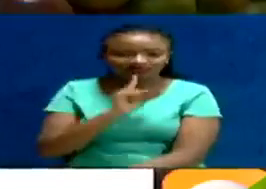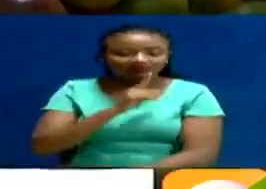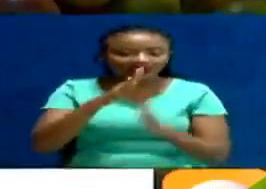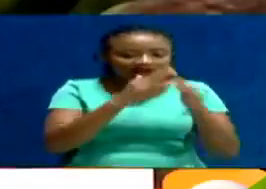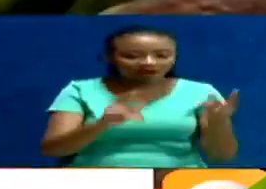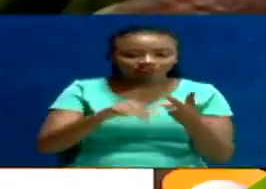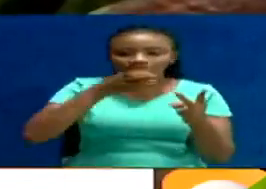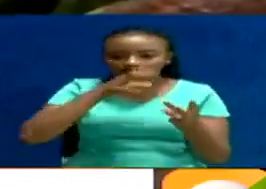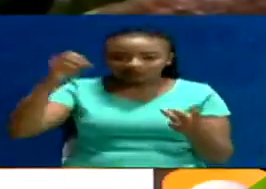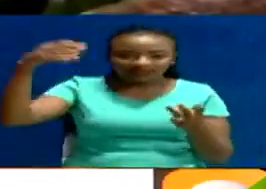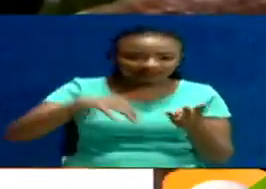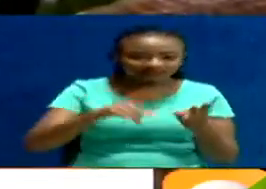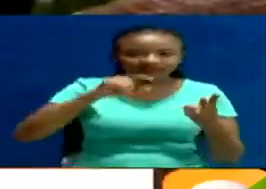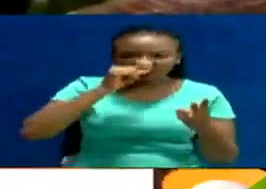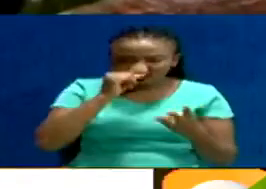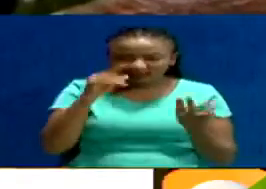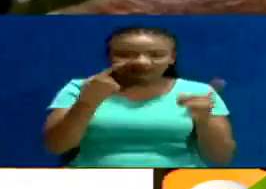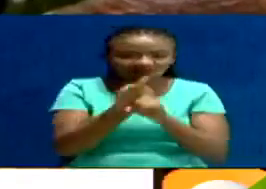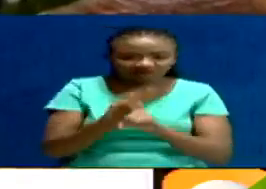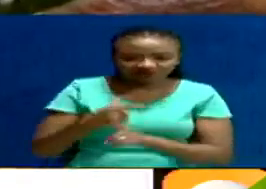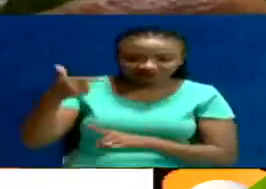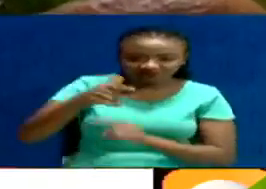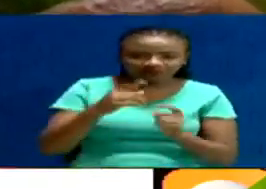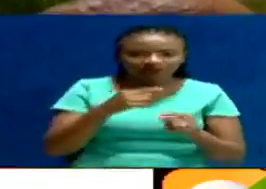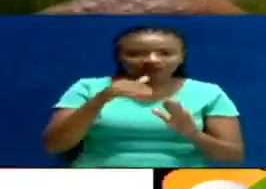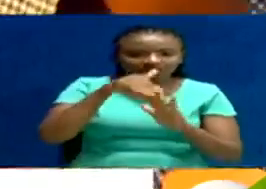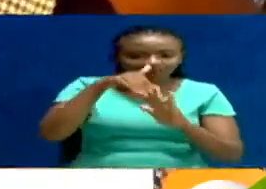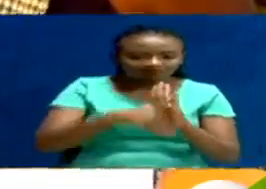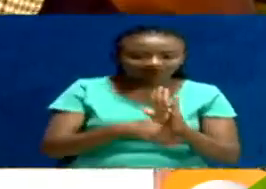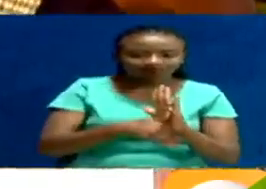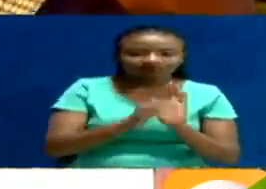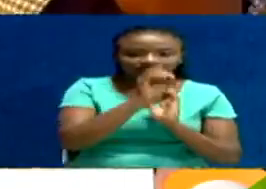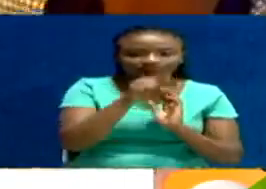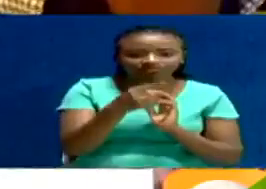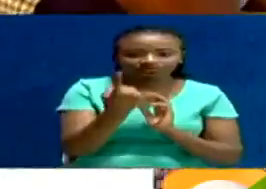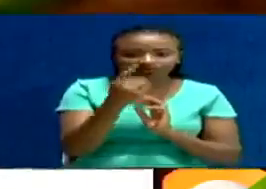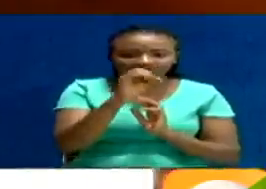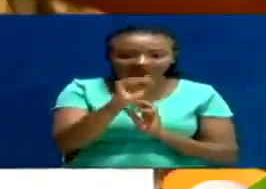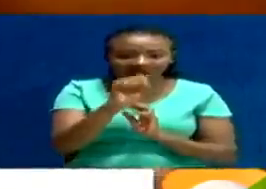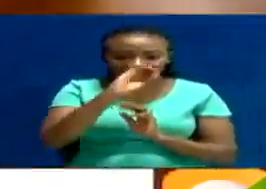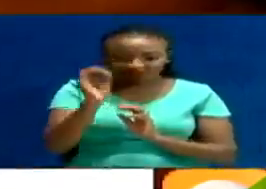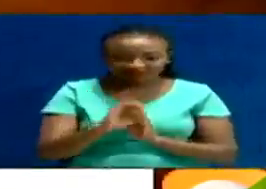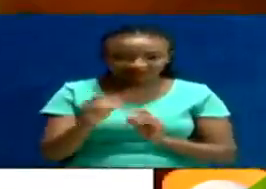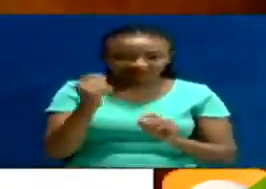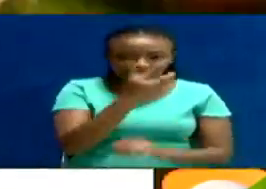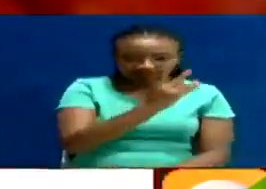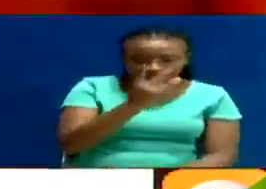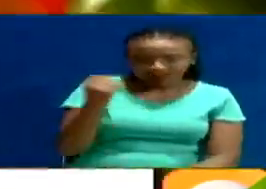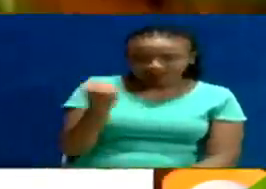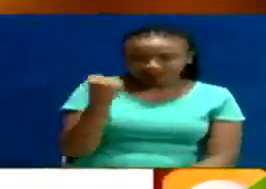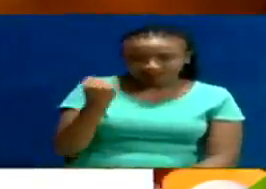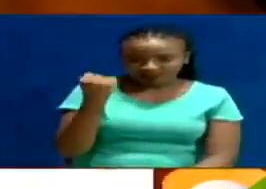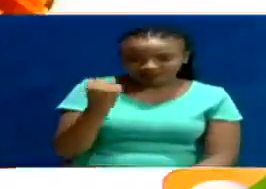housing, water, electricity, gas, and other fuels index decreased by 0.15% between April 2021 and